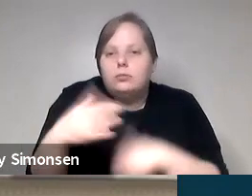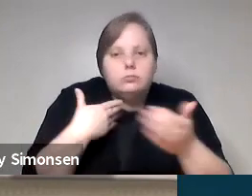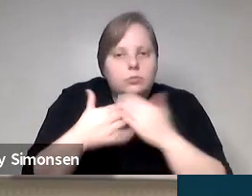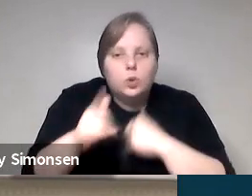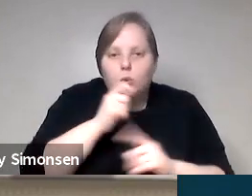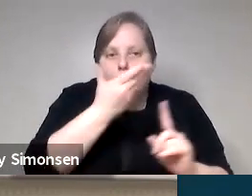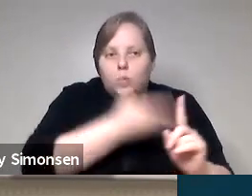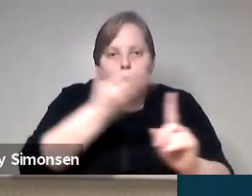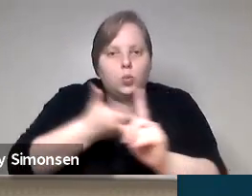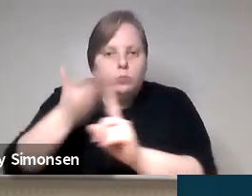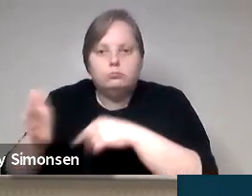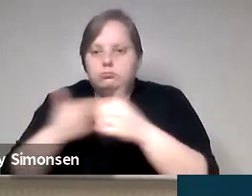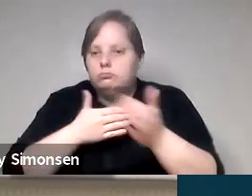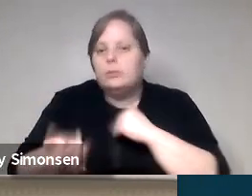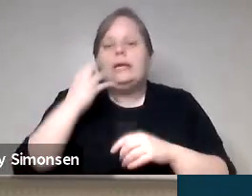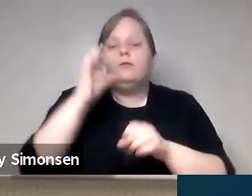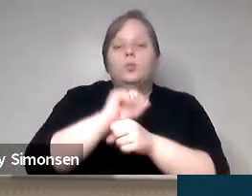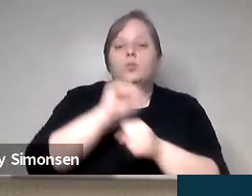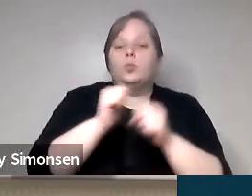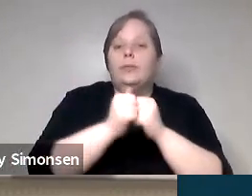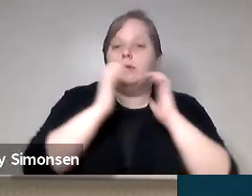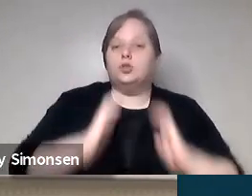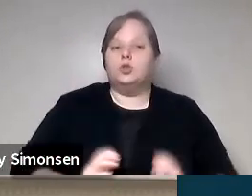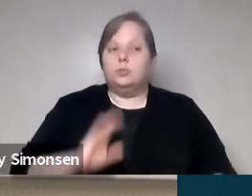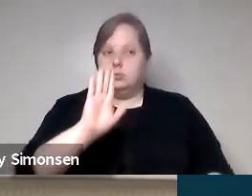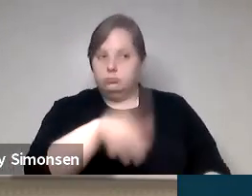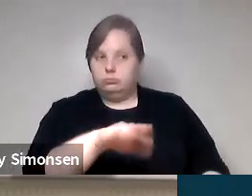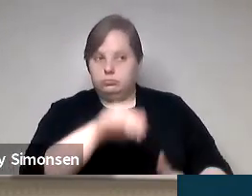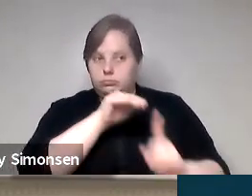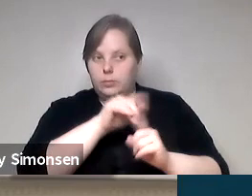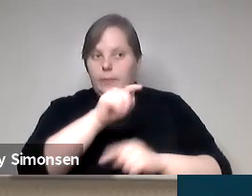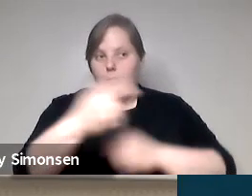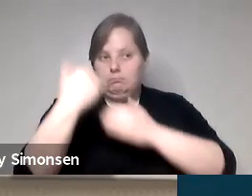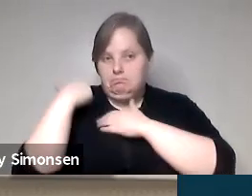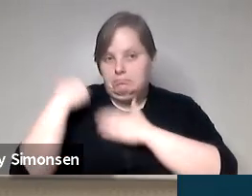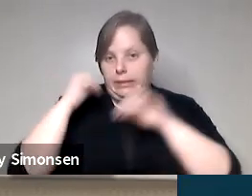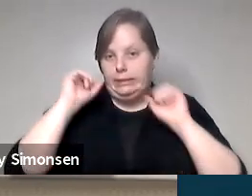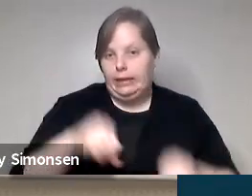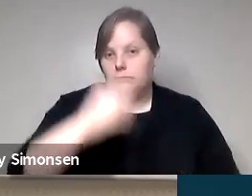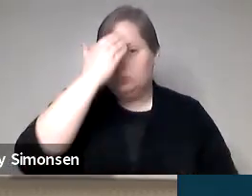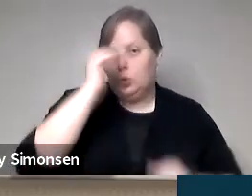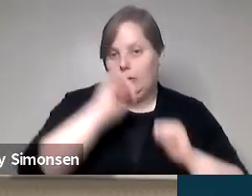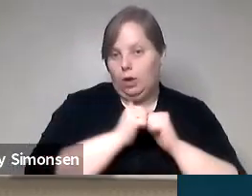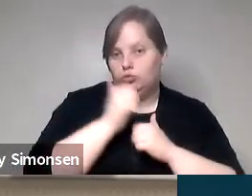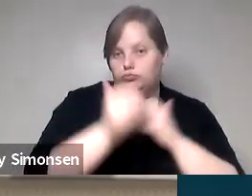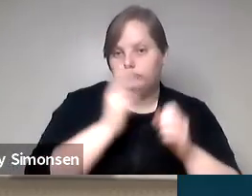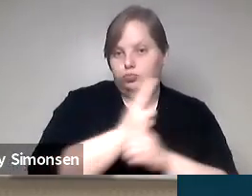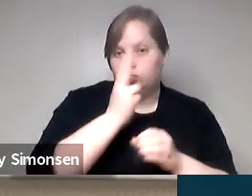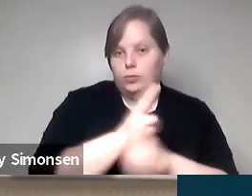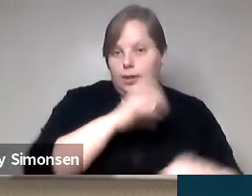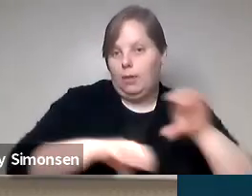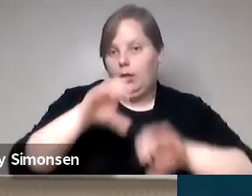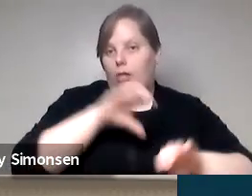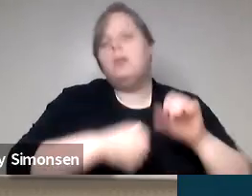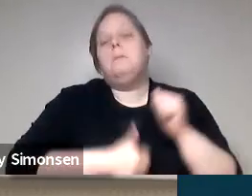make sure if you are working with a consumer, they are responsible and know how to, and most more